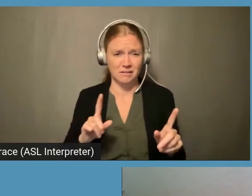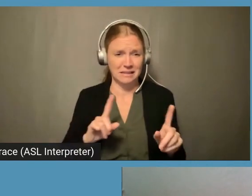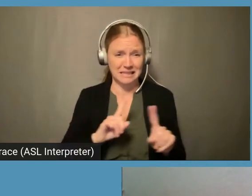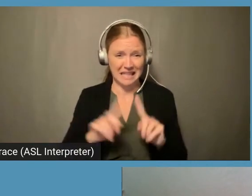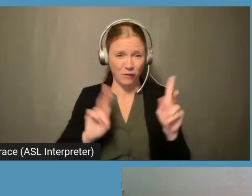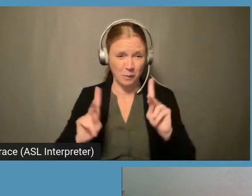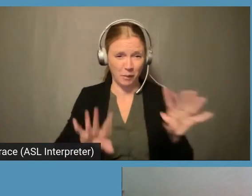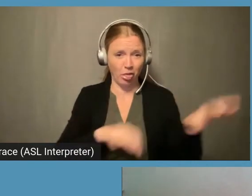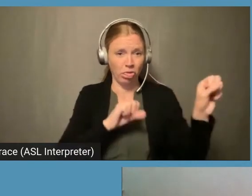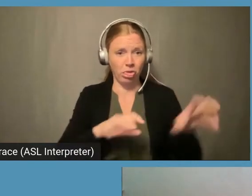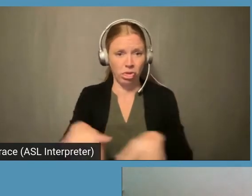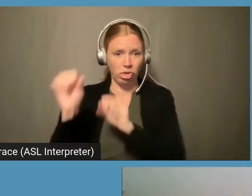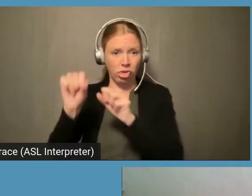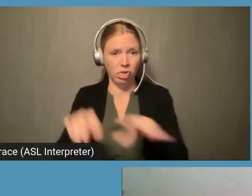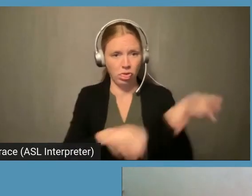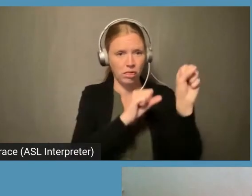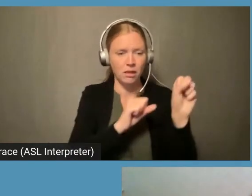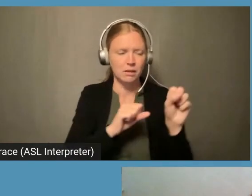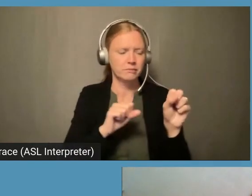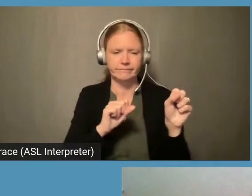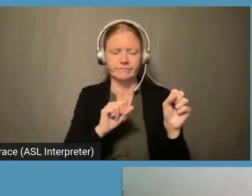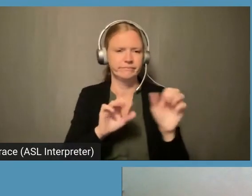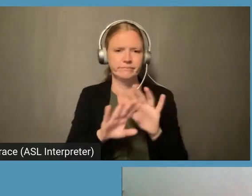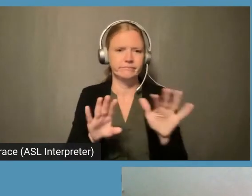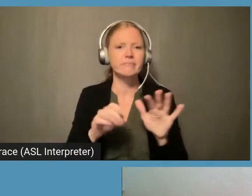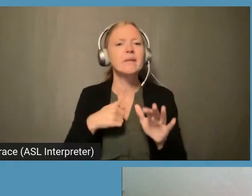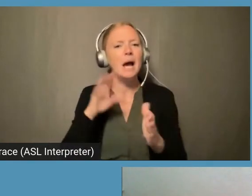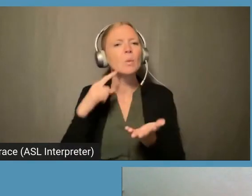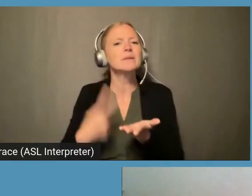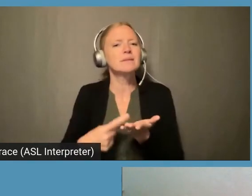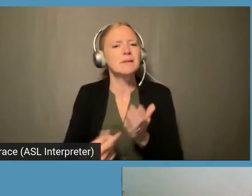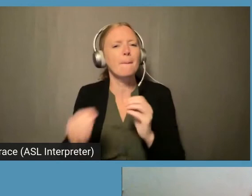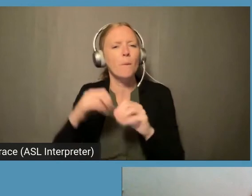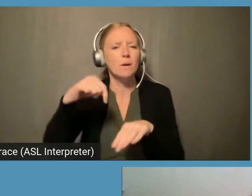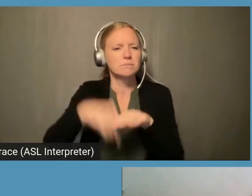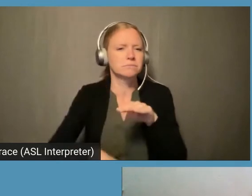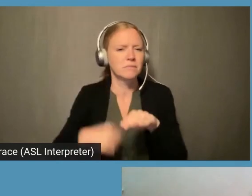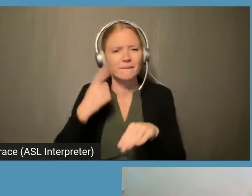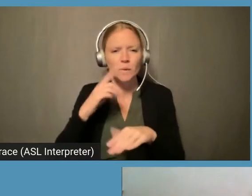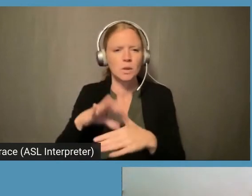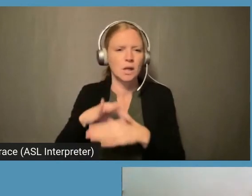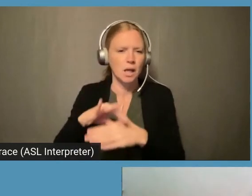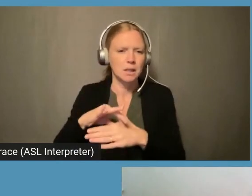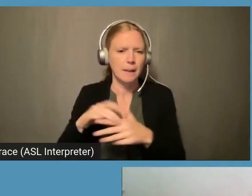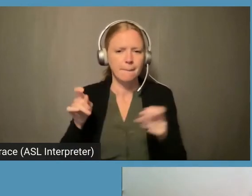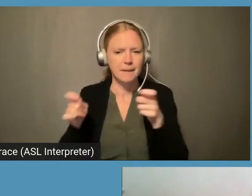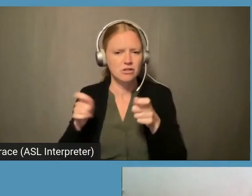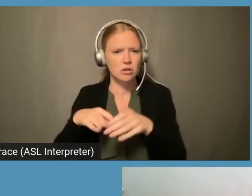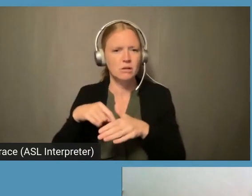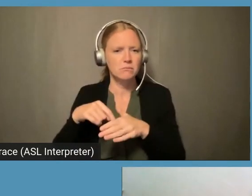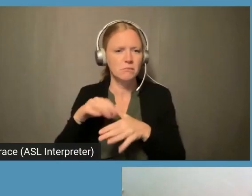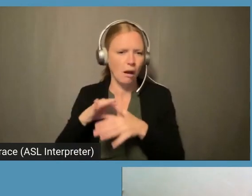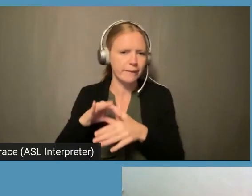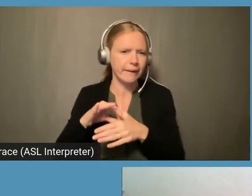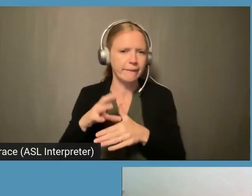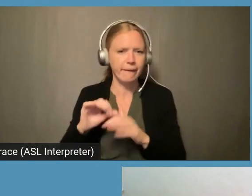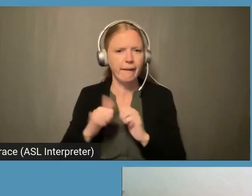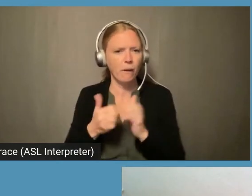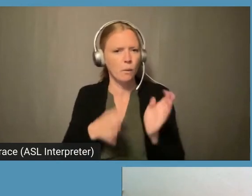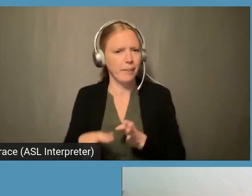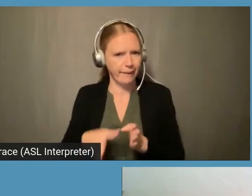yeah, I'll talk more about that in the content session for sure, managing content and planning for